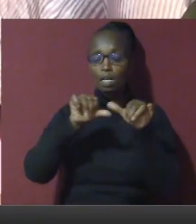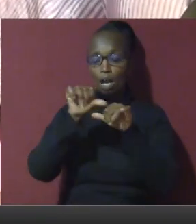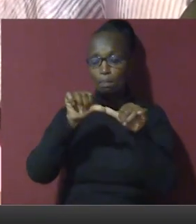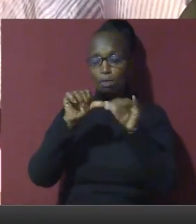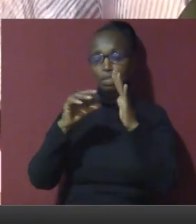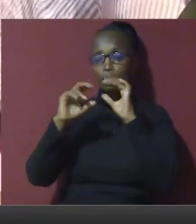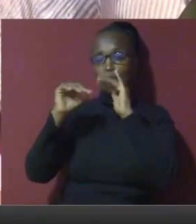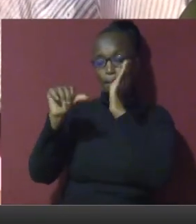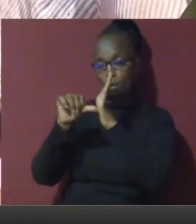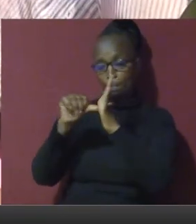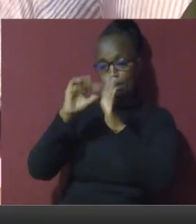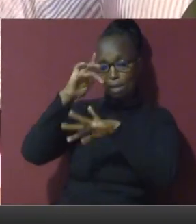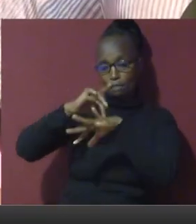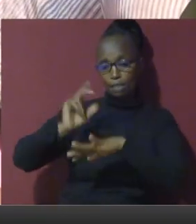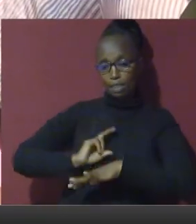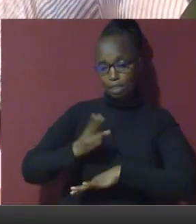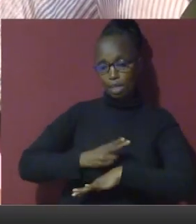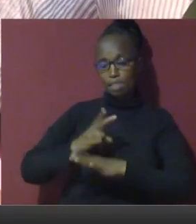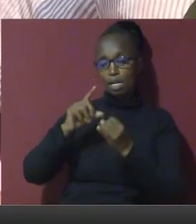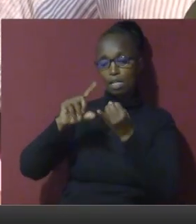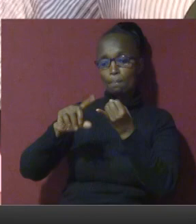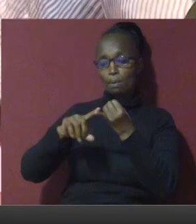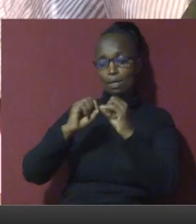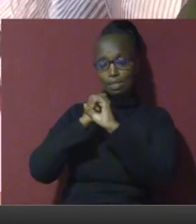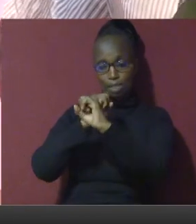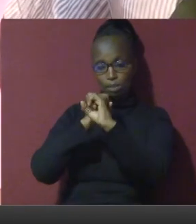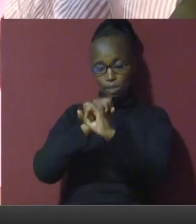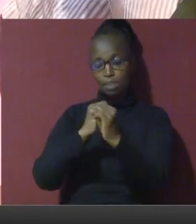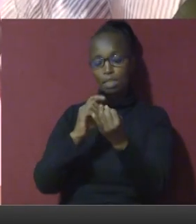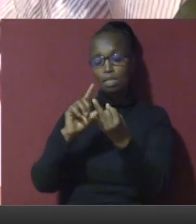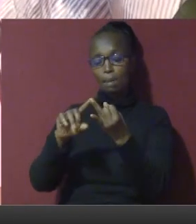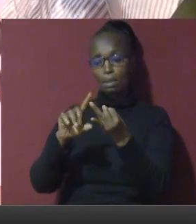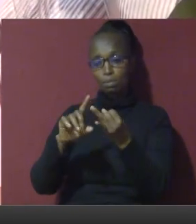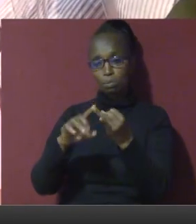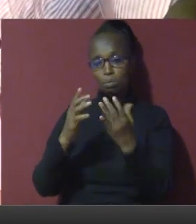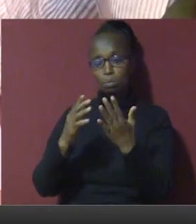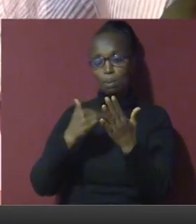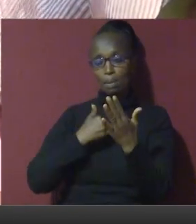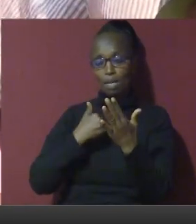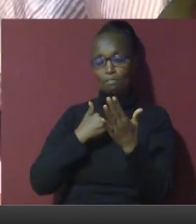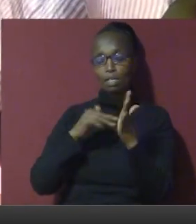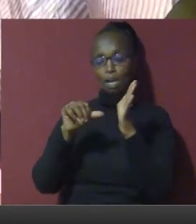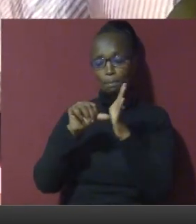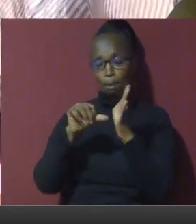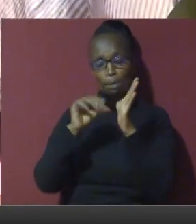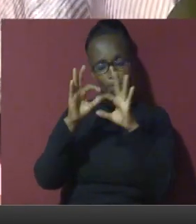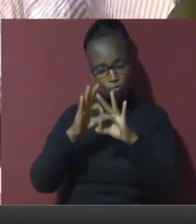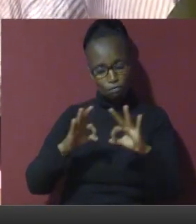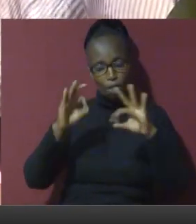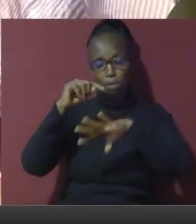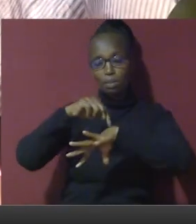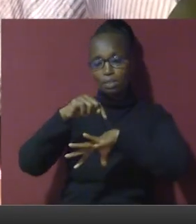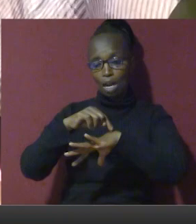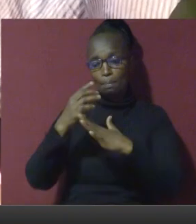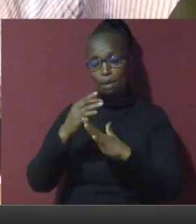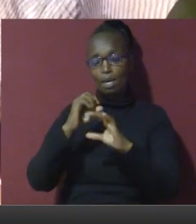are affecting us regarding security. One, there has been insecurity in Uriri for the longest time, you can tell.